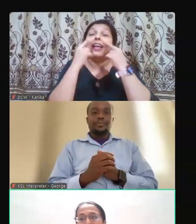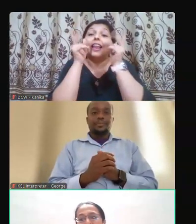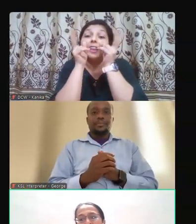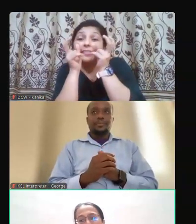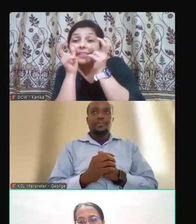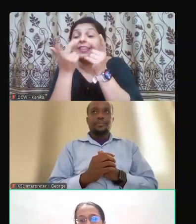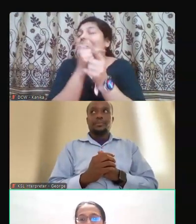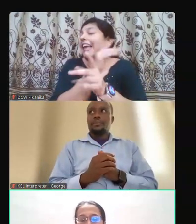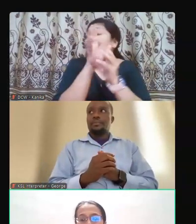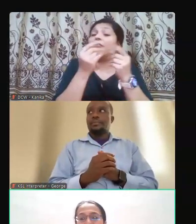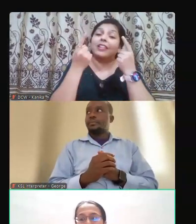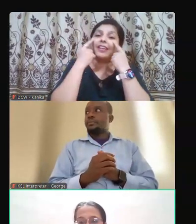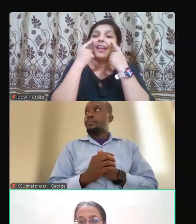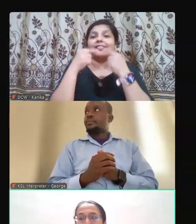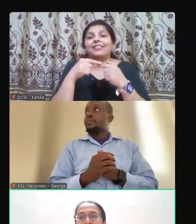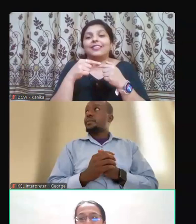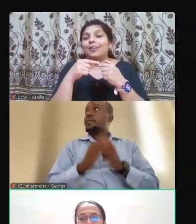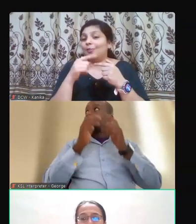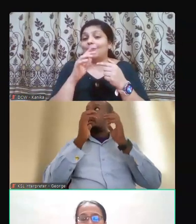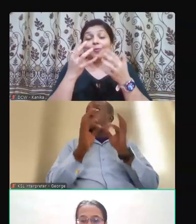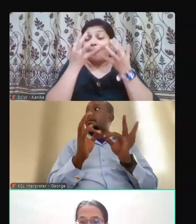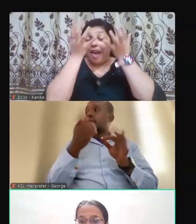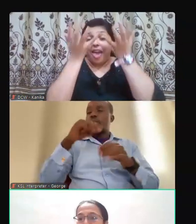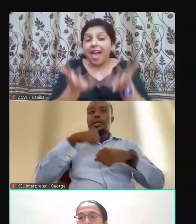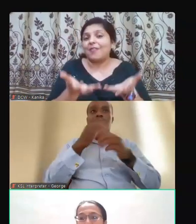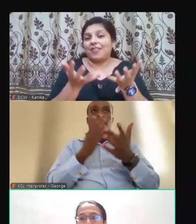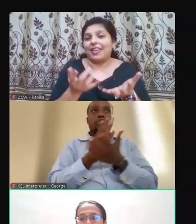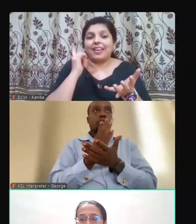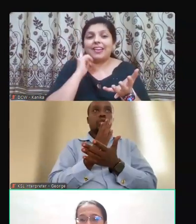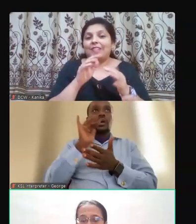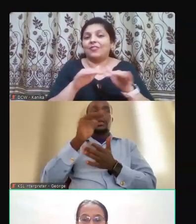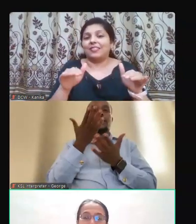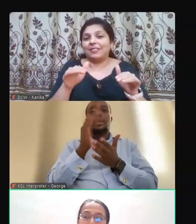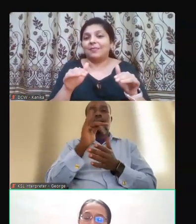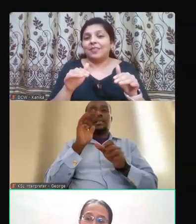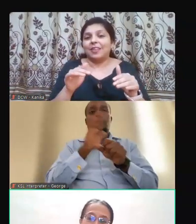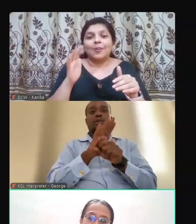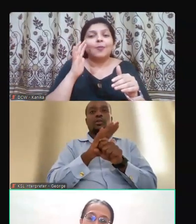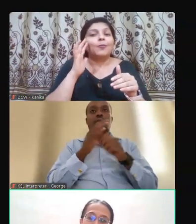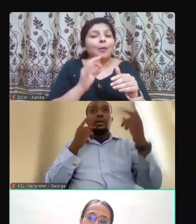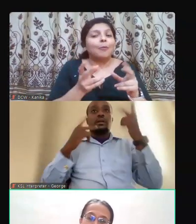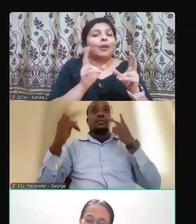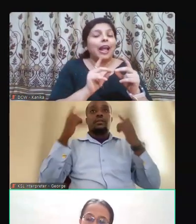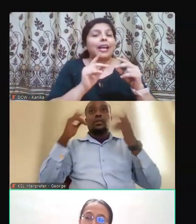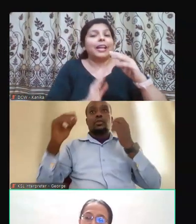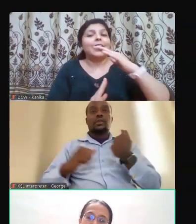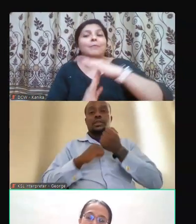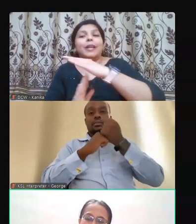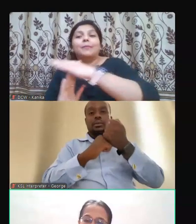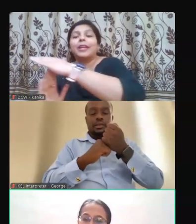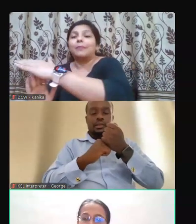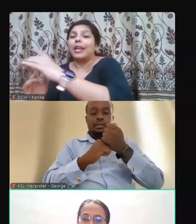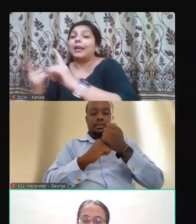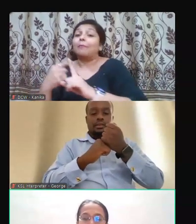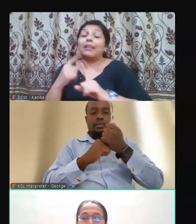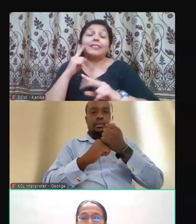If we ensure that there is a lot of visual support, there is a lot of visual